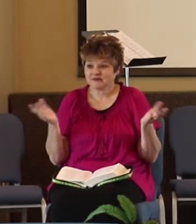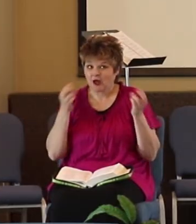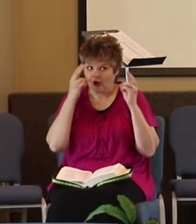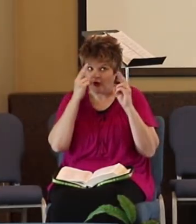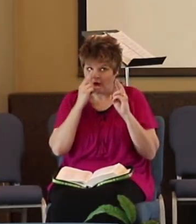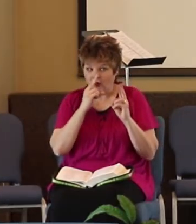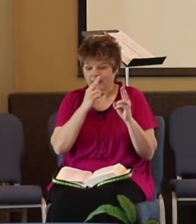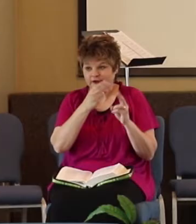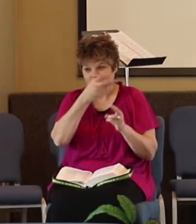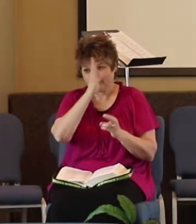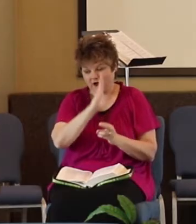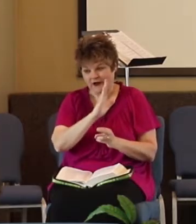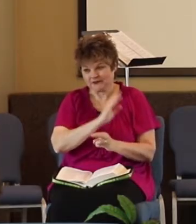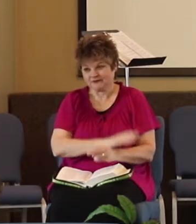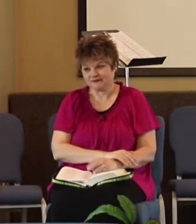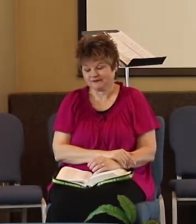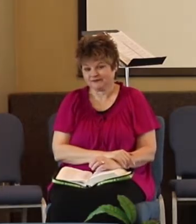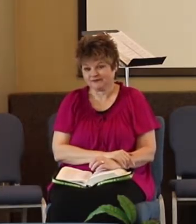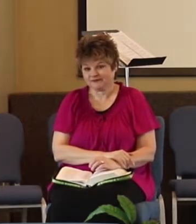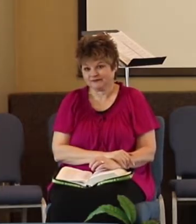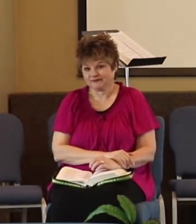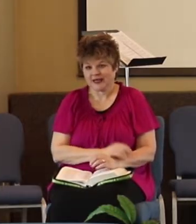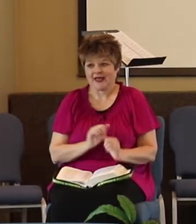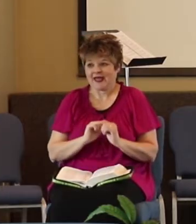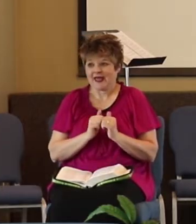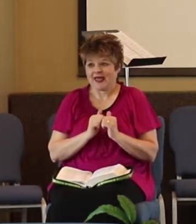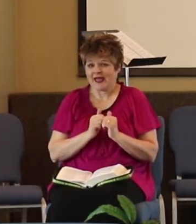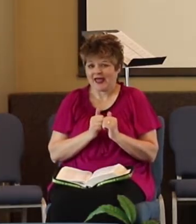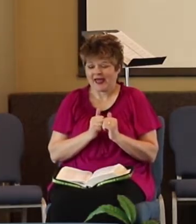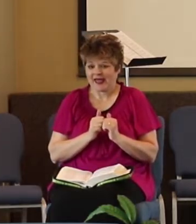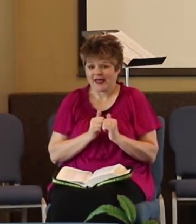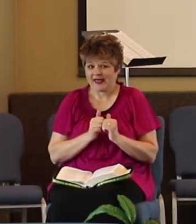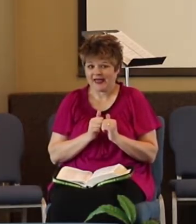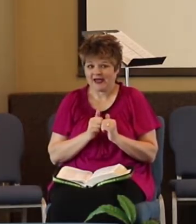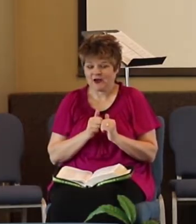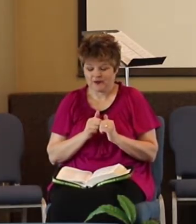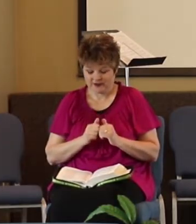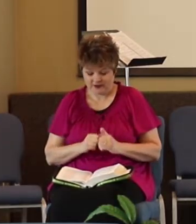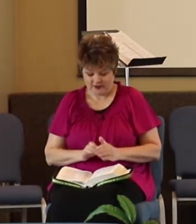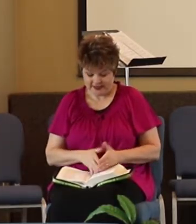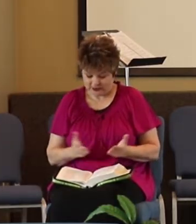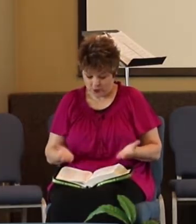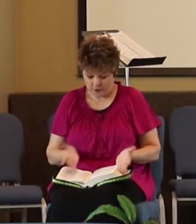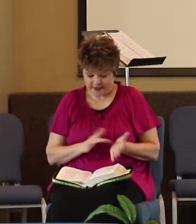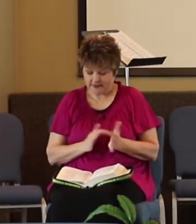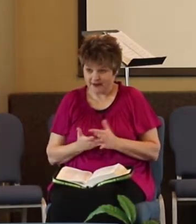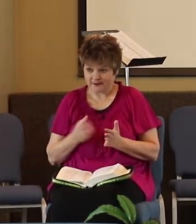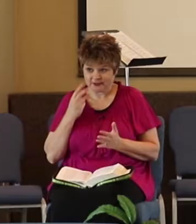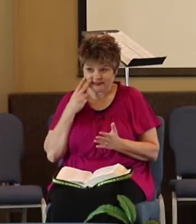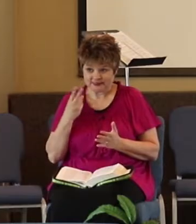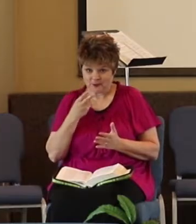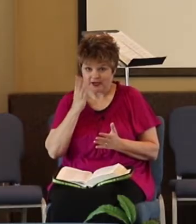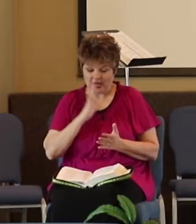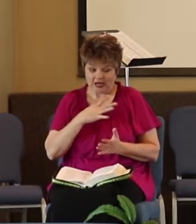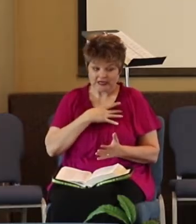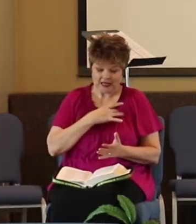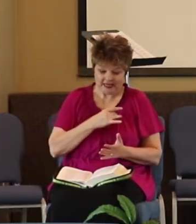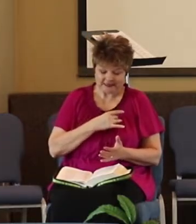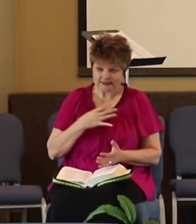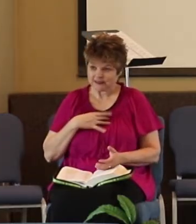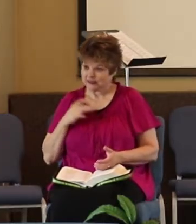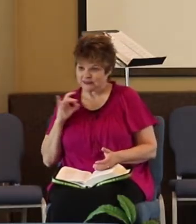Honor God. Well, how do I do that? Well, why don't we open the Word of God and see what God likes and what He